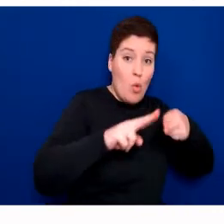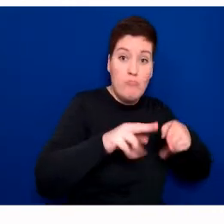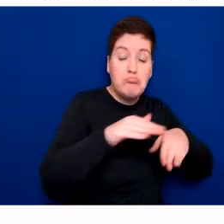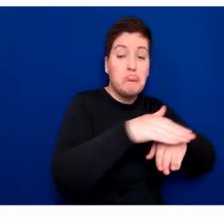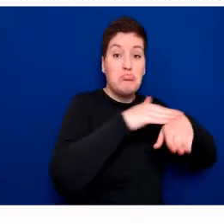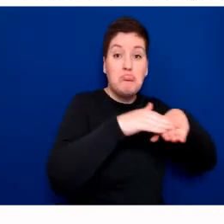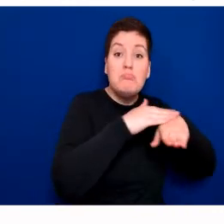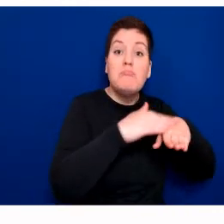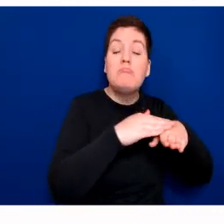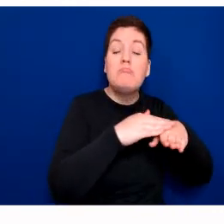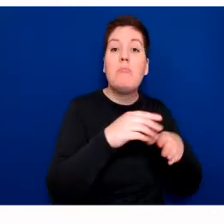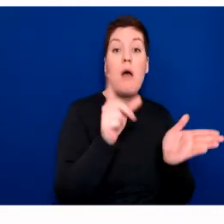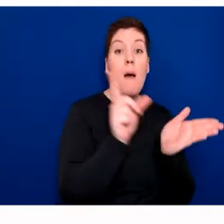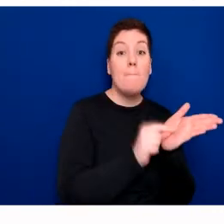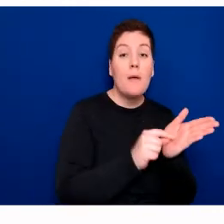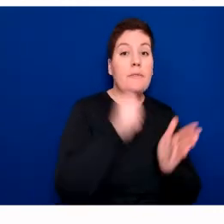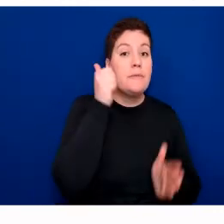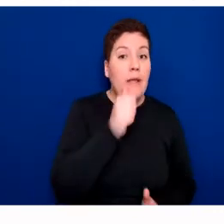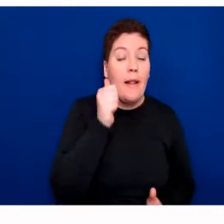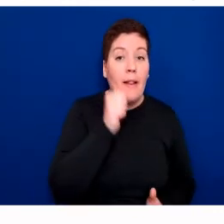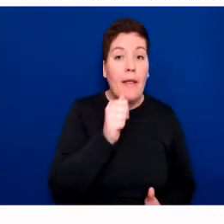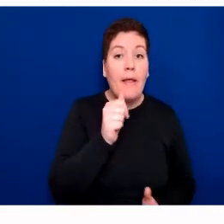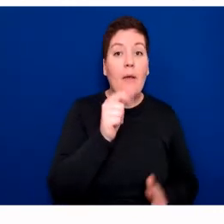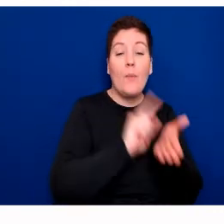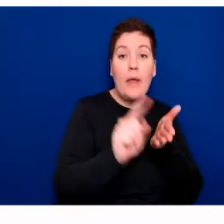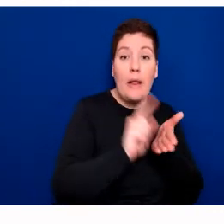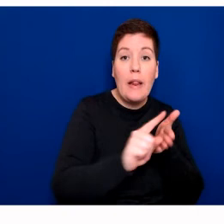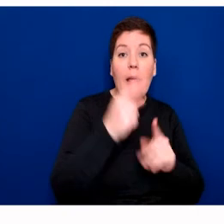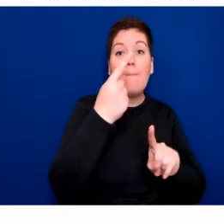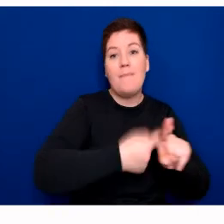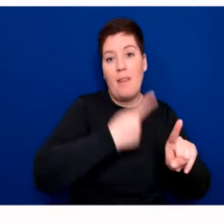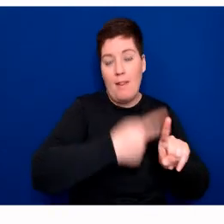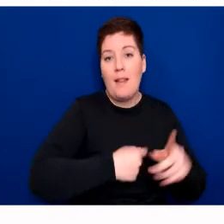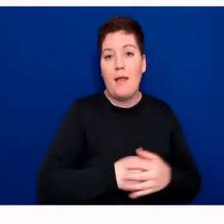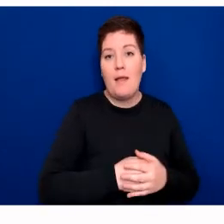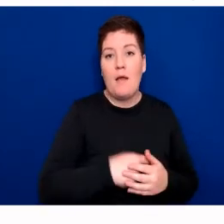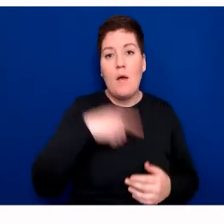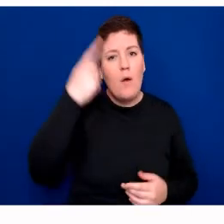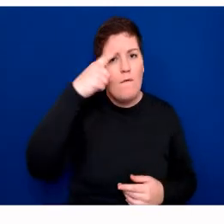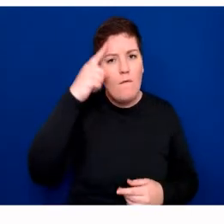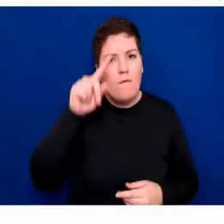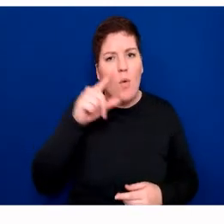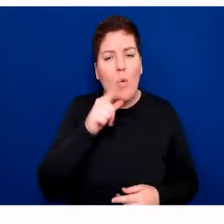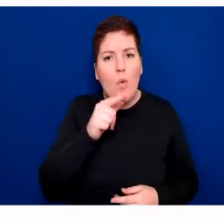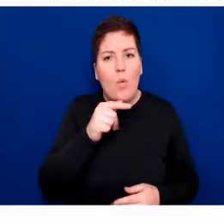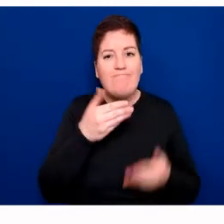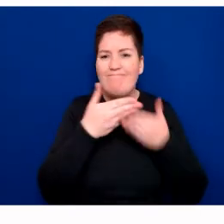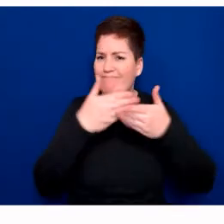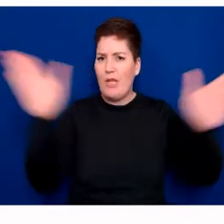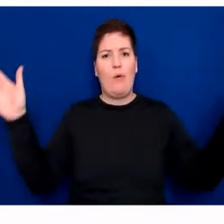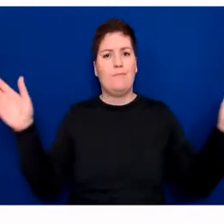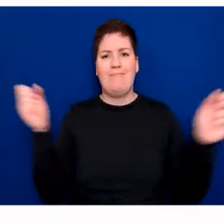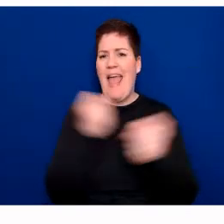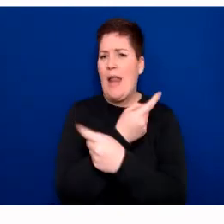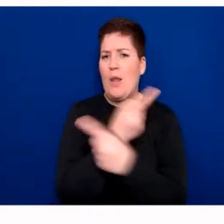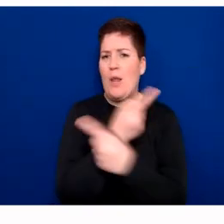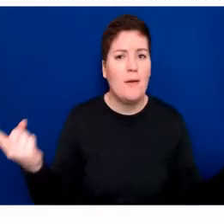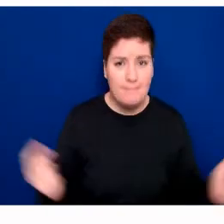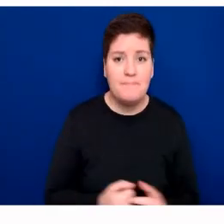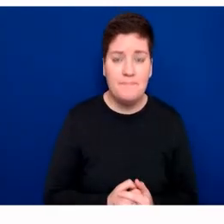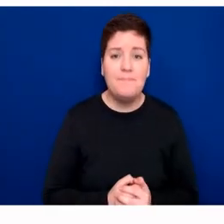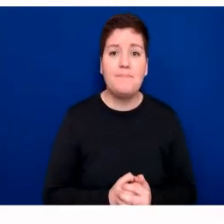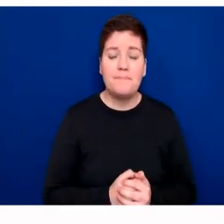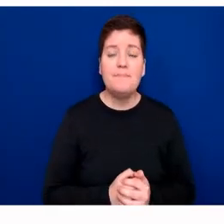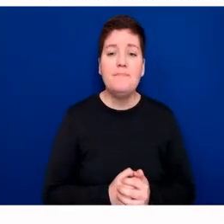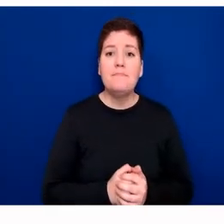typically shorter articles published daily, weekly, and monthly, written by a journalist, intended for a